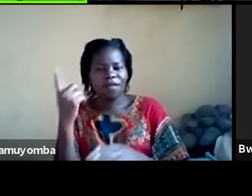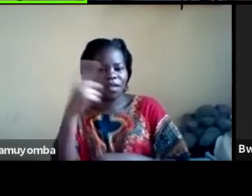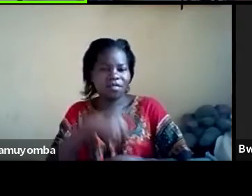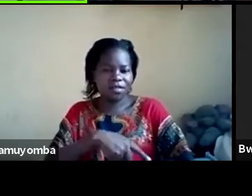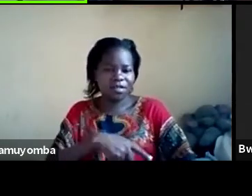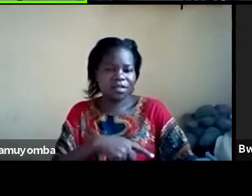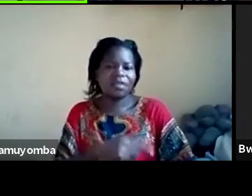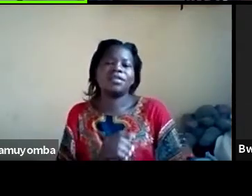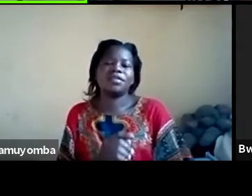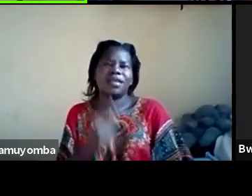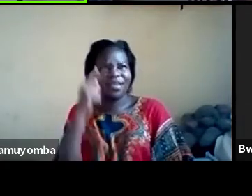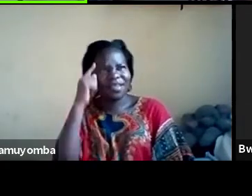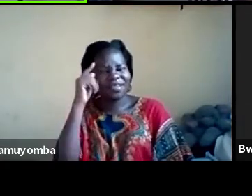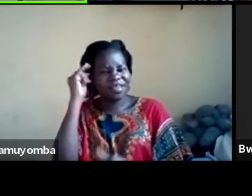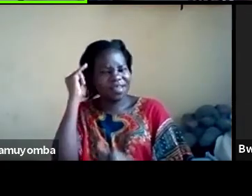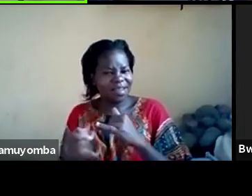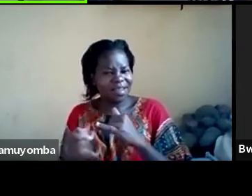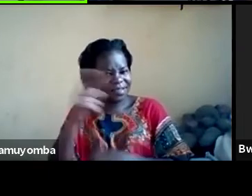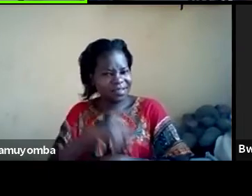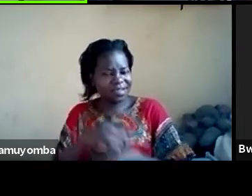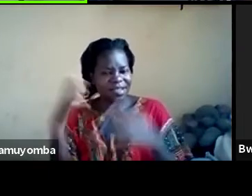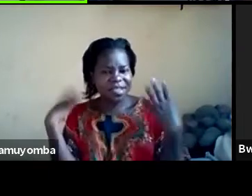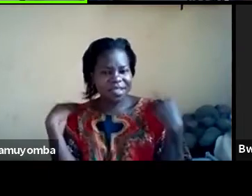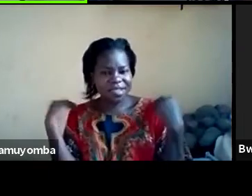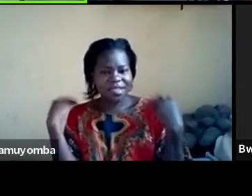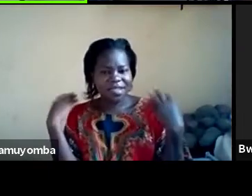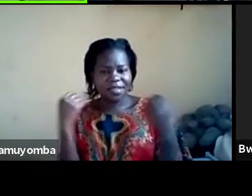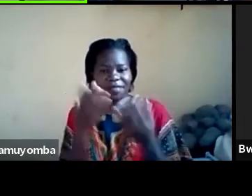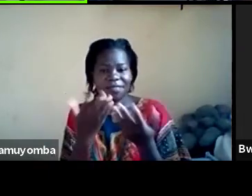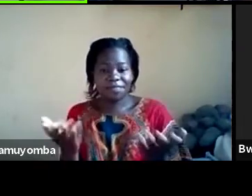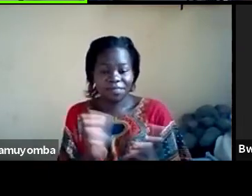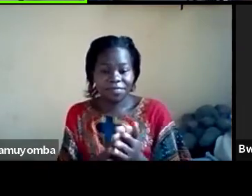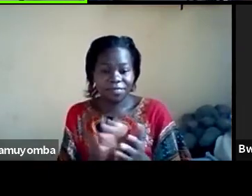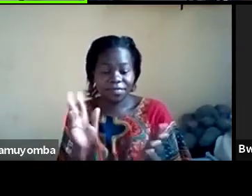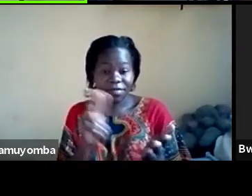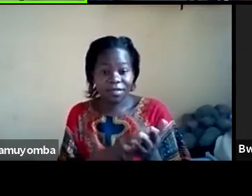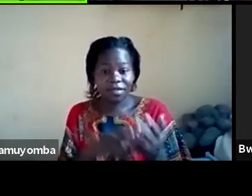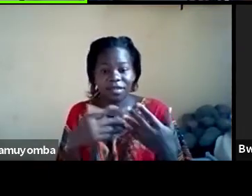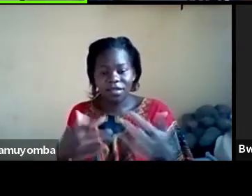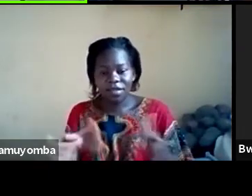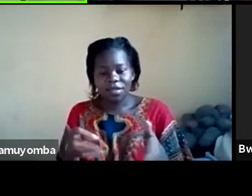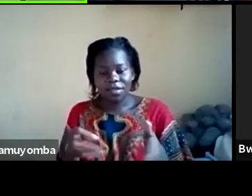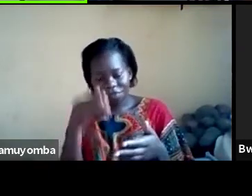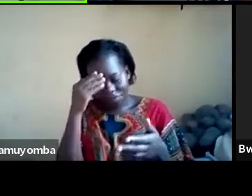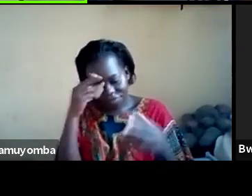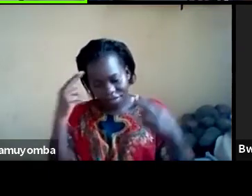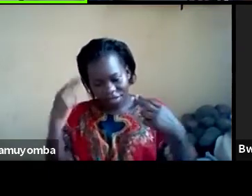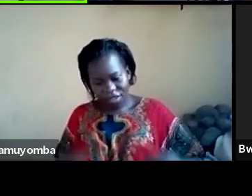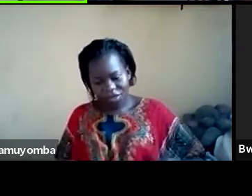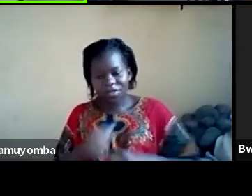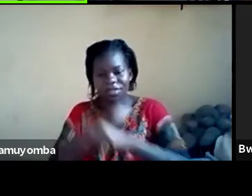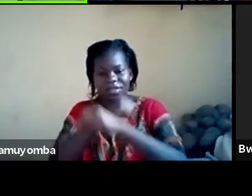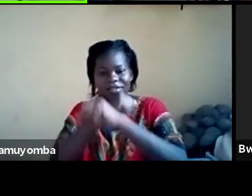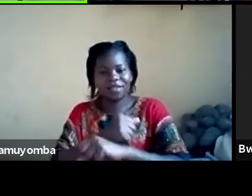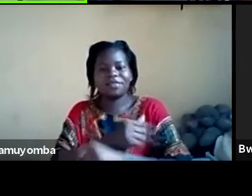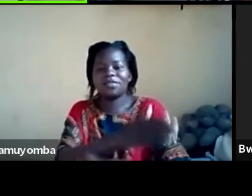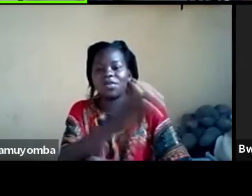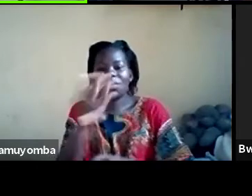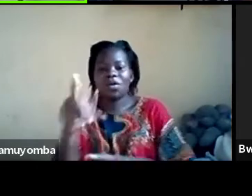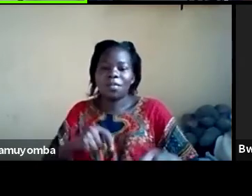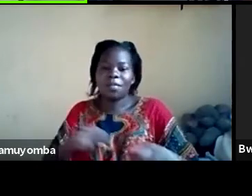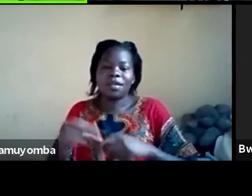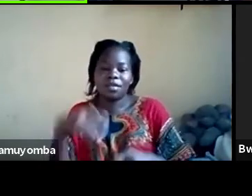the training, as they had been certified, that they had learned a lot of health, safety, enterprise management, and all those beautiful things.